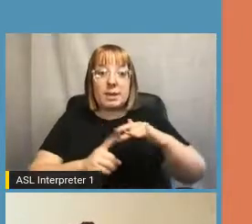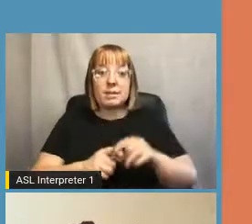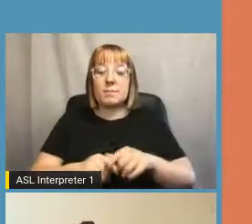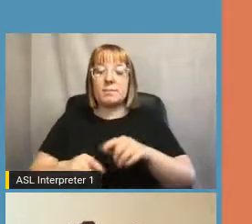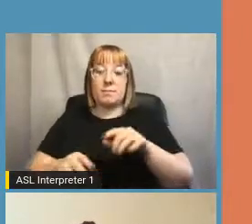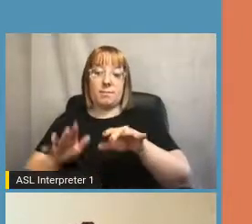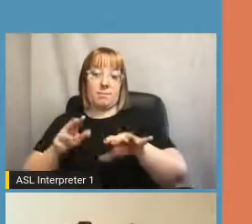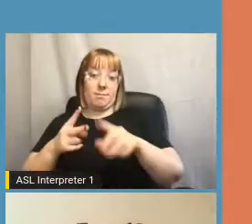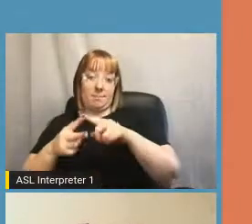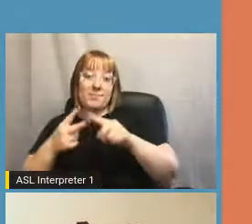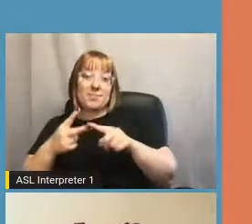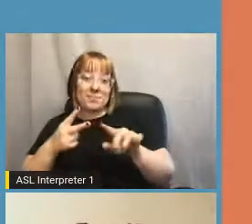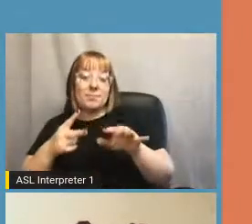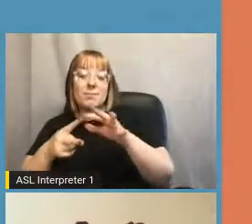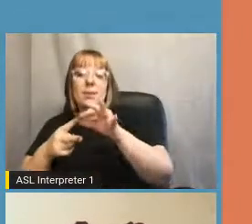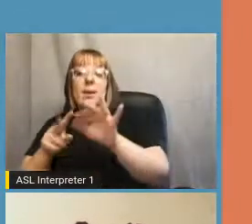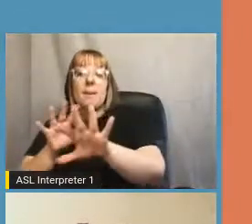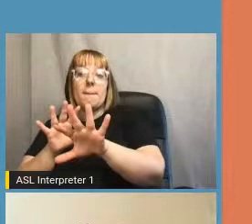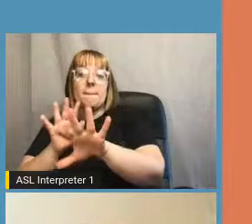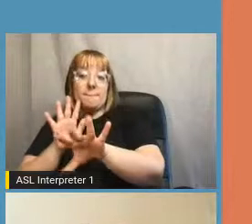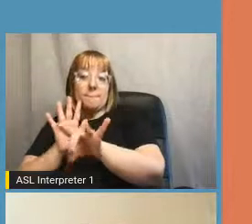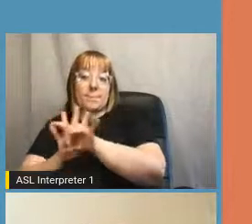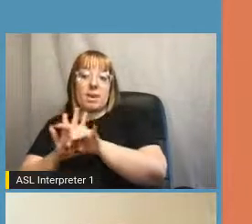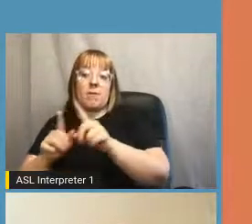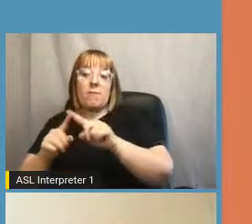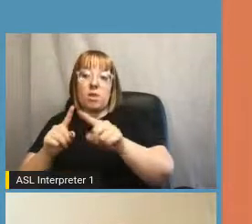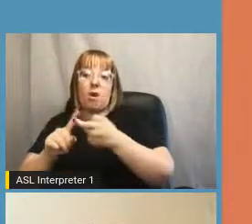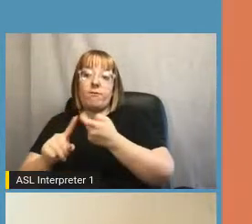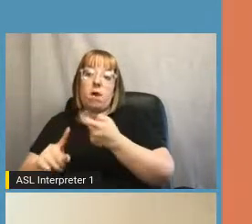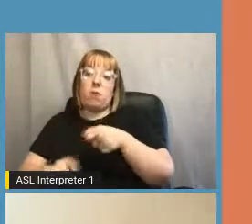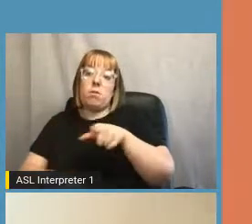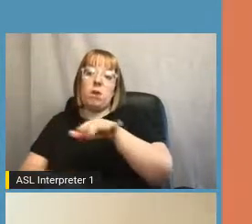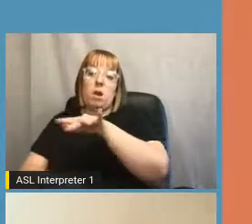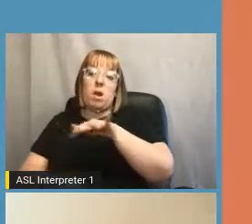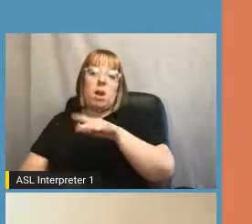and offered to you, or you purchase it.